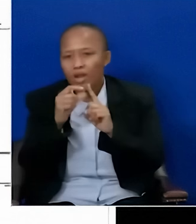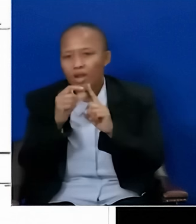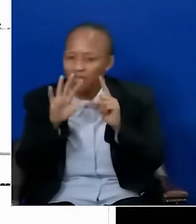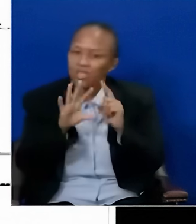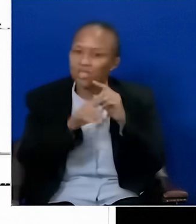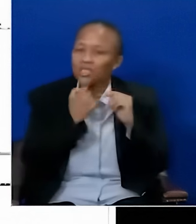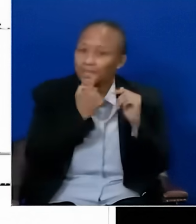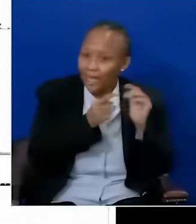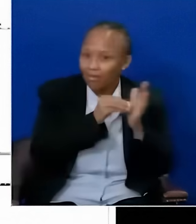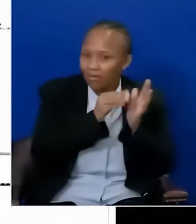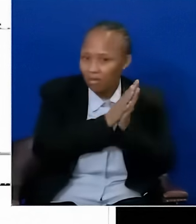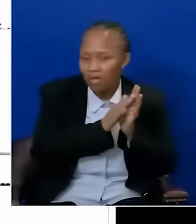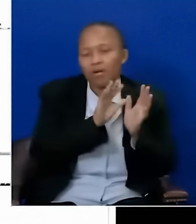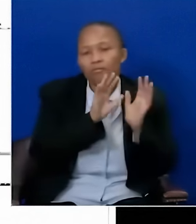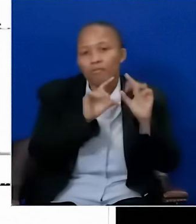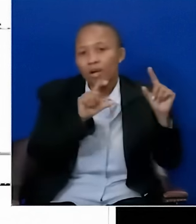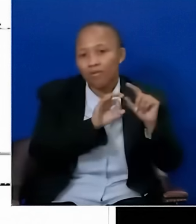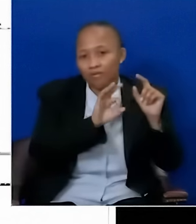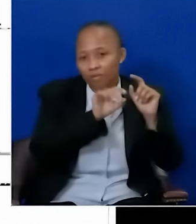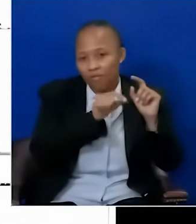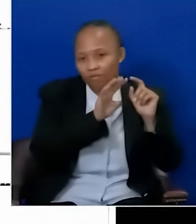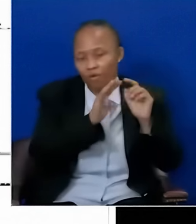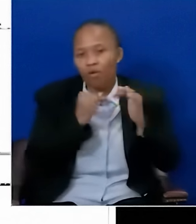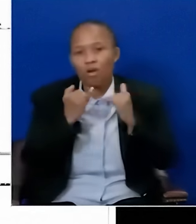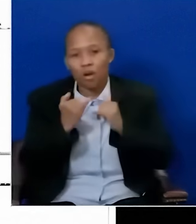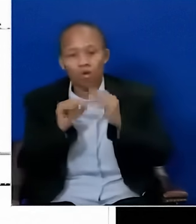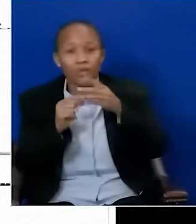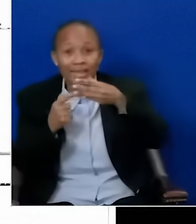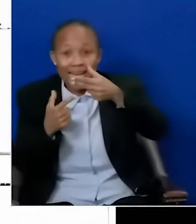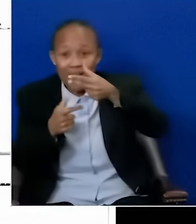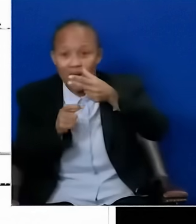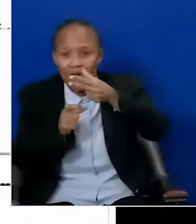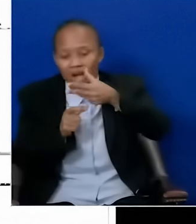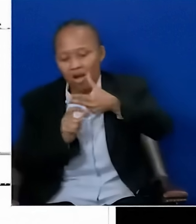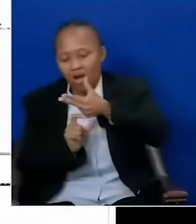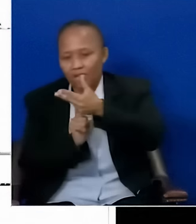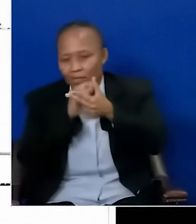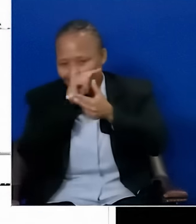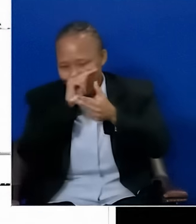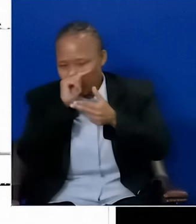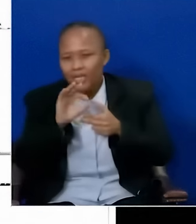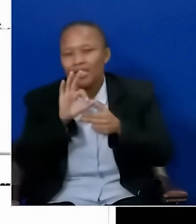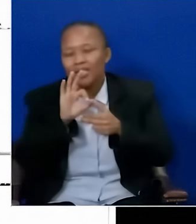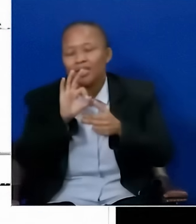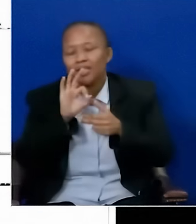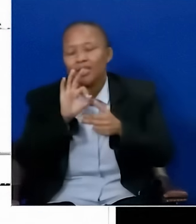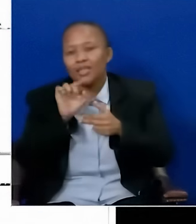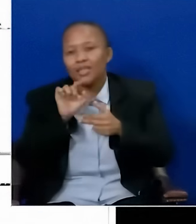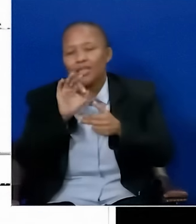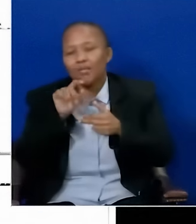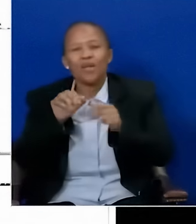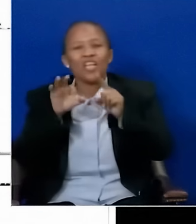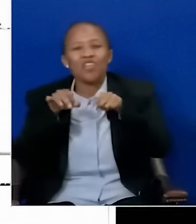cartridge cases. Paragraph 4.13, the examiner states that 1 cartridge case was